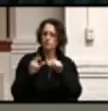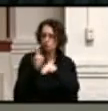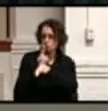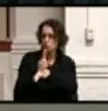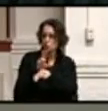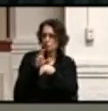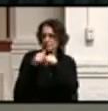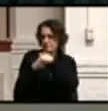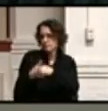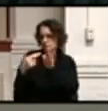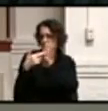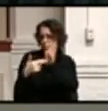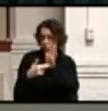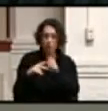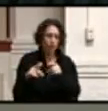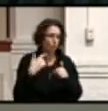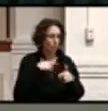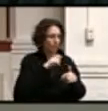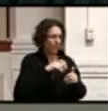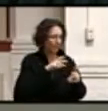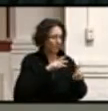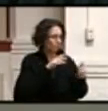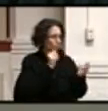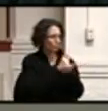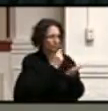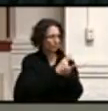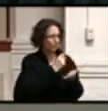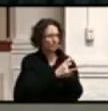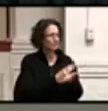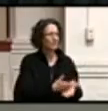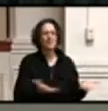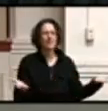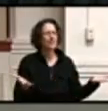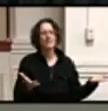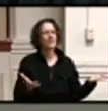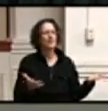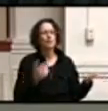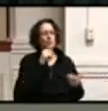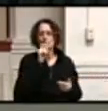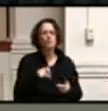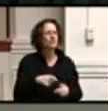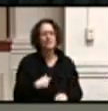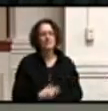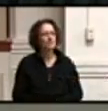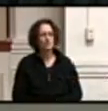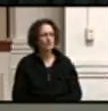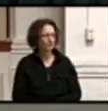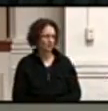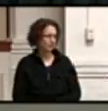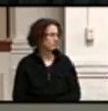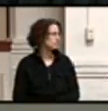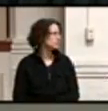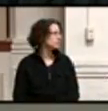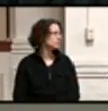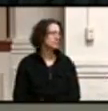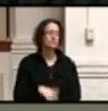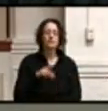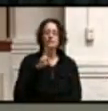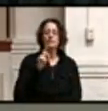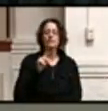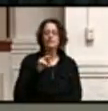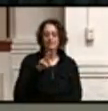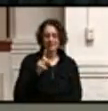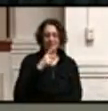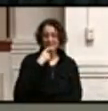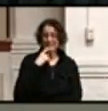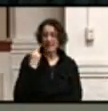We have to say it. That's all I'm worried about. You know what I mean? Like, right. This doesn't carry weight until we say it again. Well, but just to be clear, last year the list was